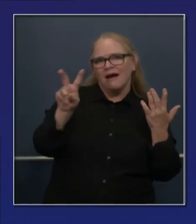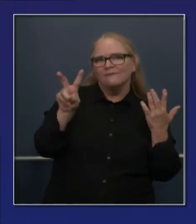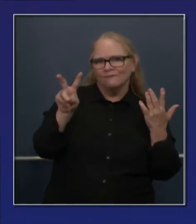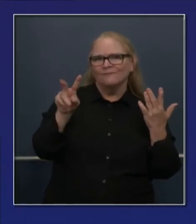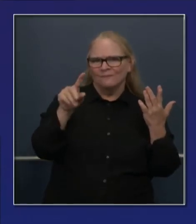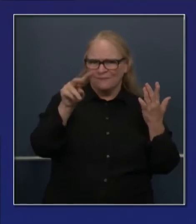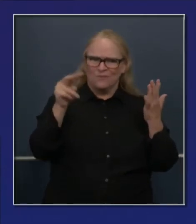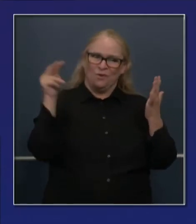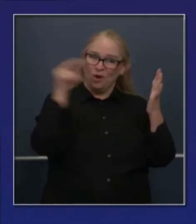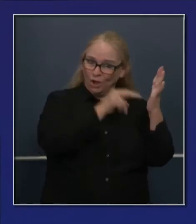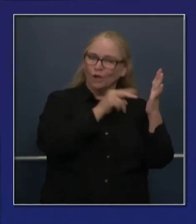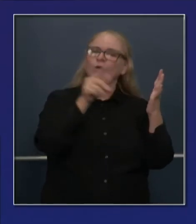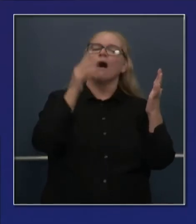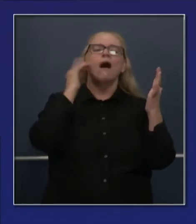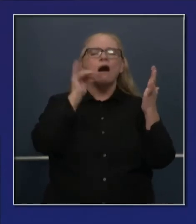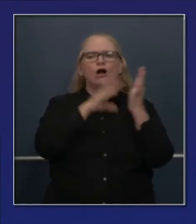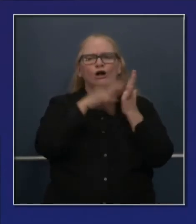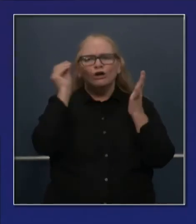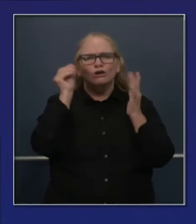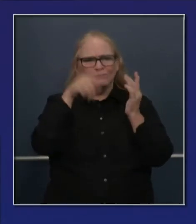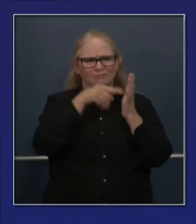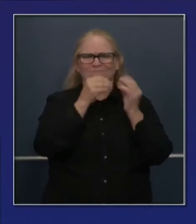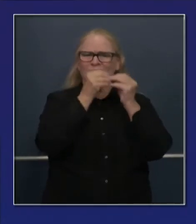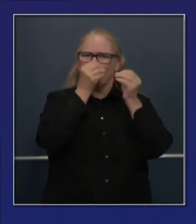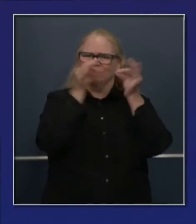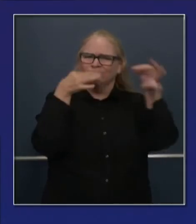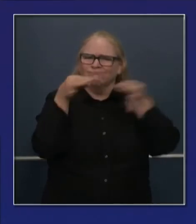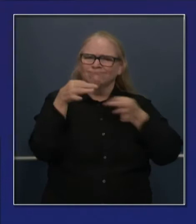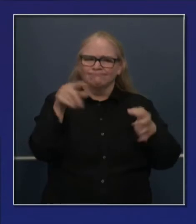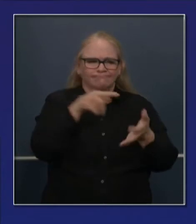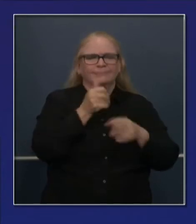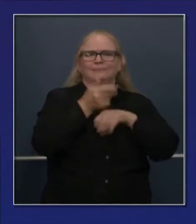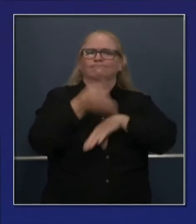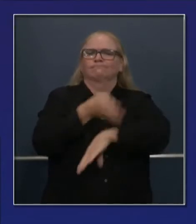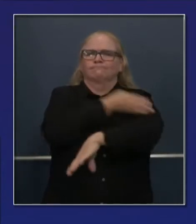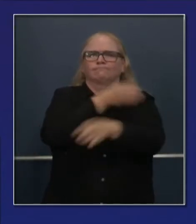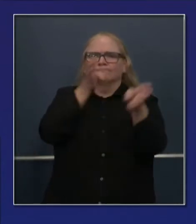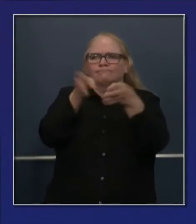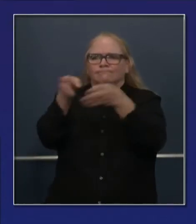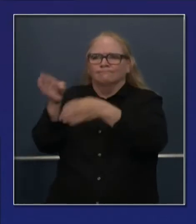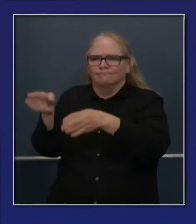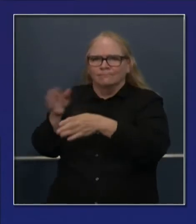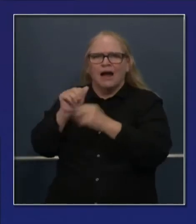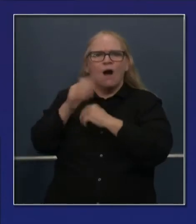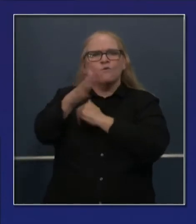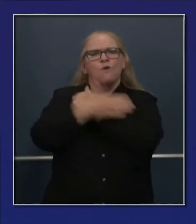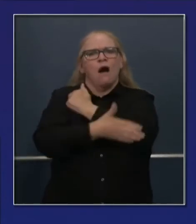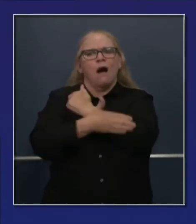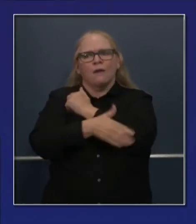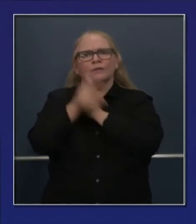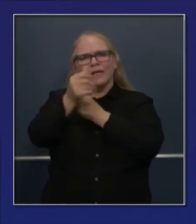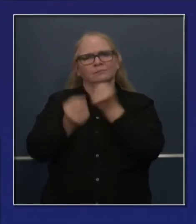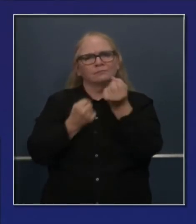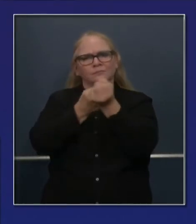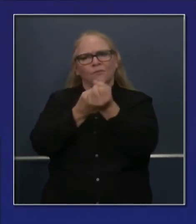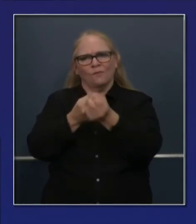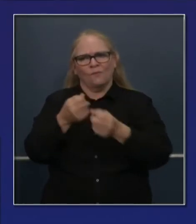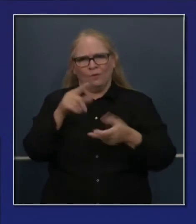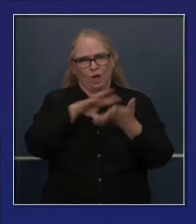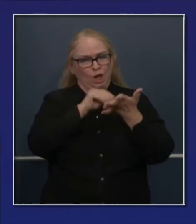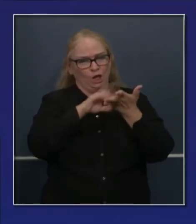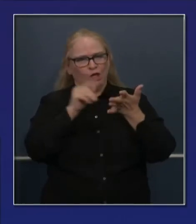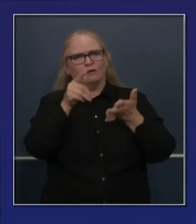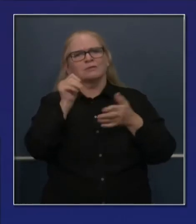covid19.ca.gov. For more information, you can toggle and actually go to your county and learn with some specificity